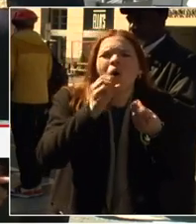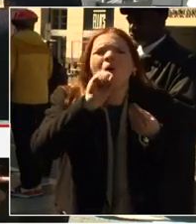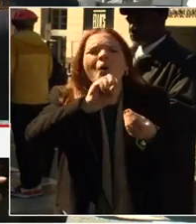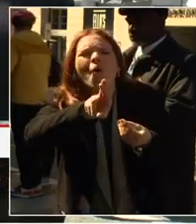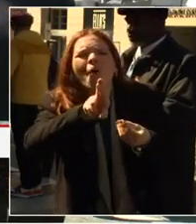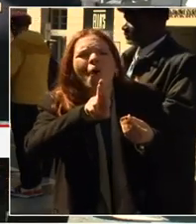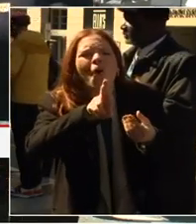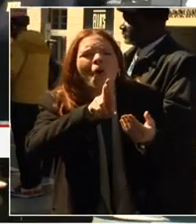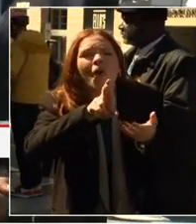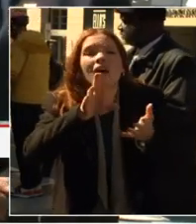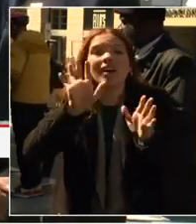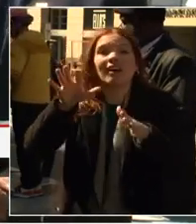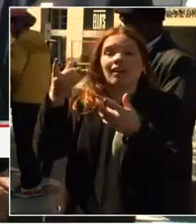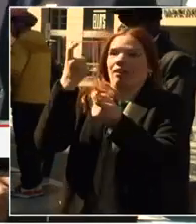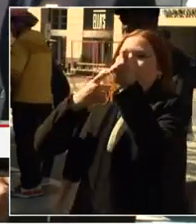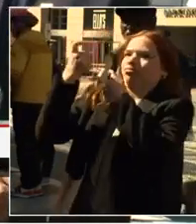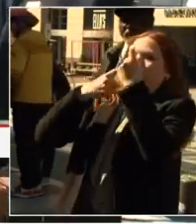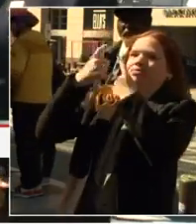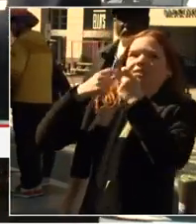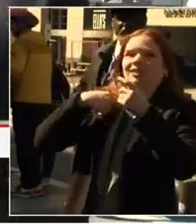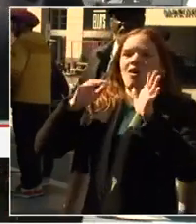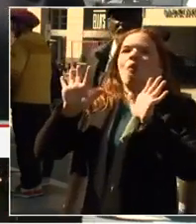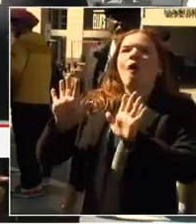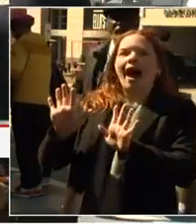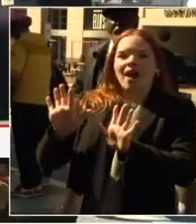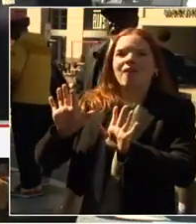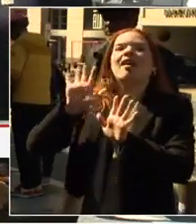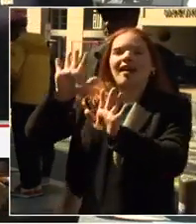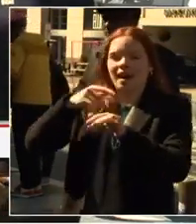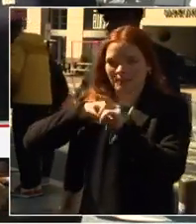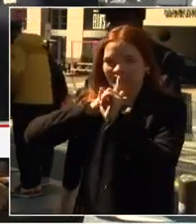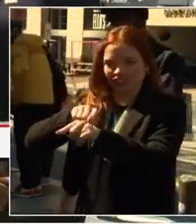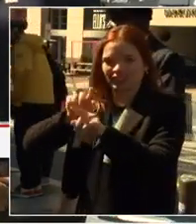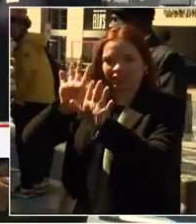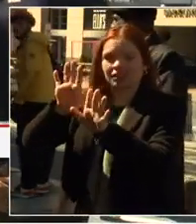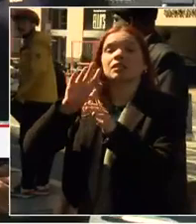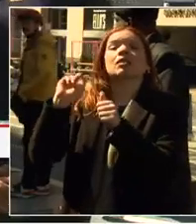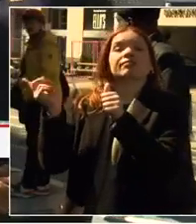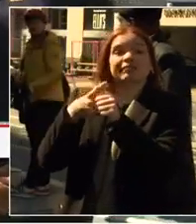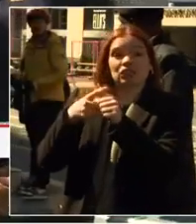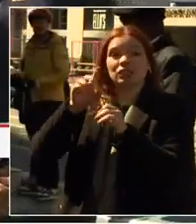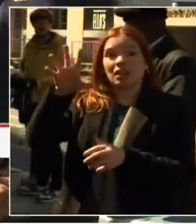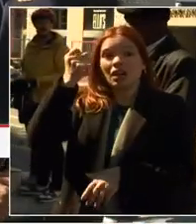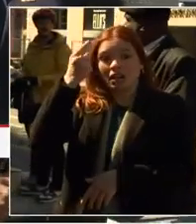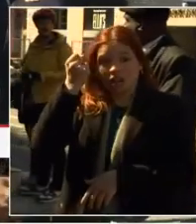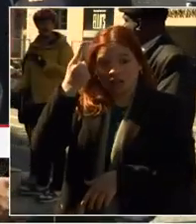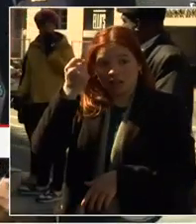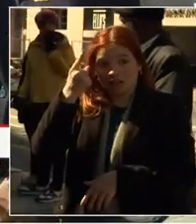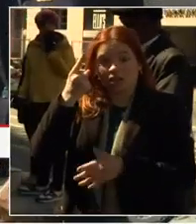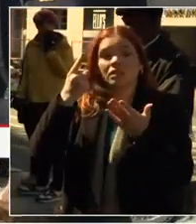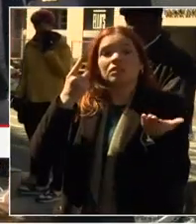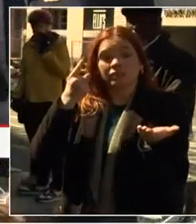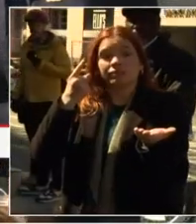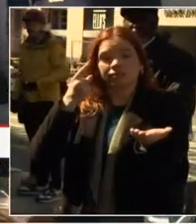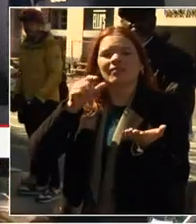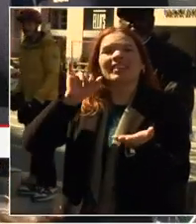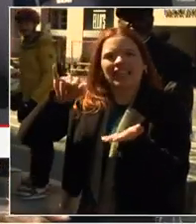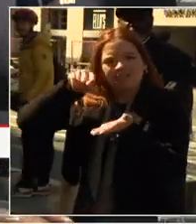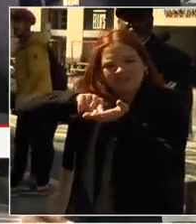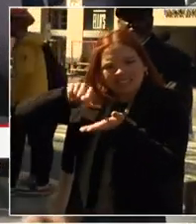of questions, but I will answer them. First, the scope of the investigation is based